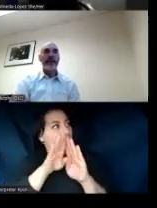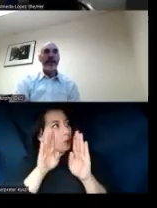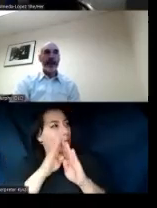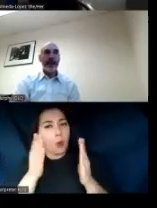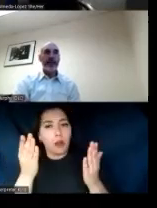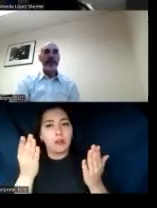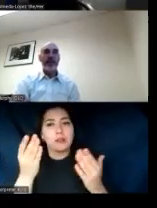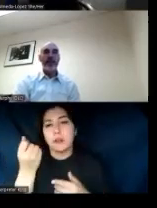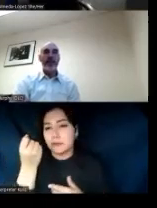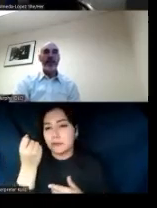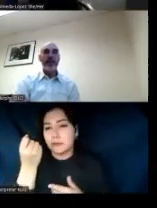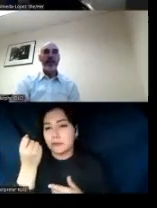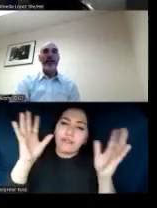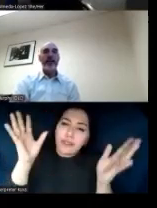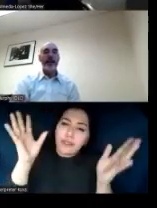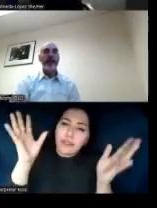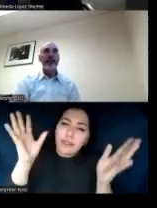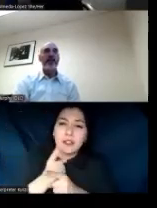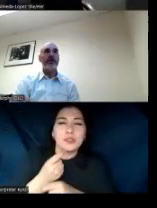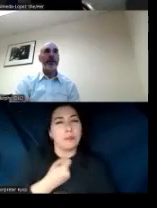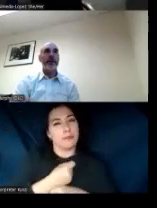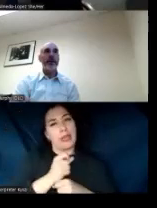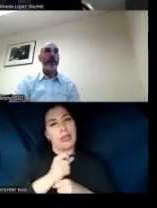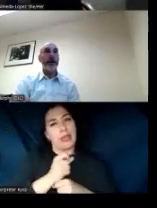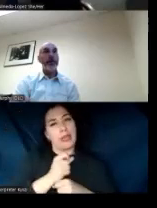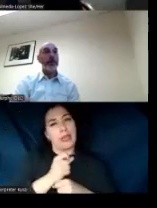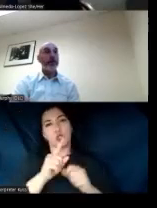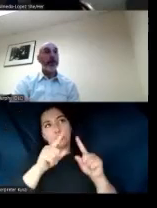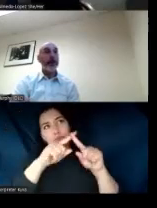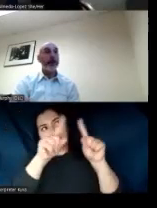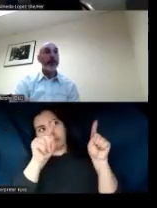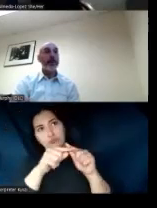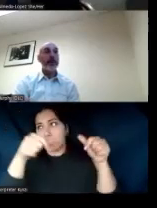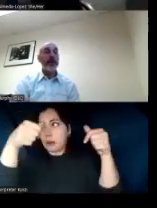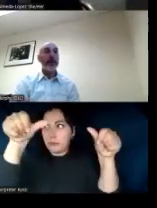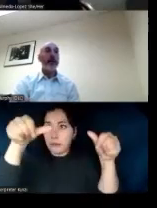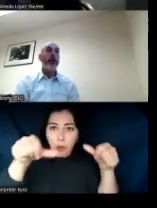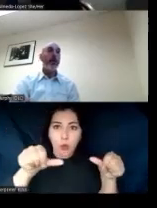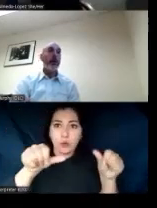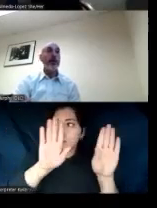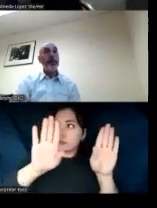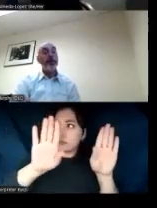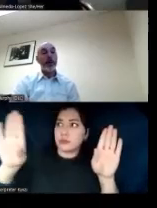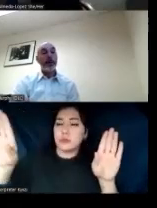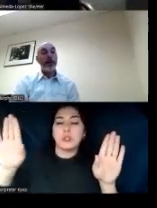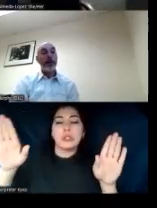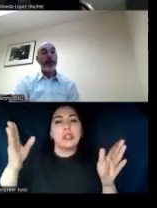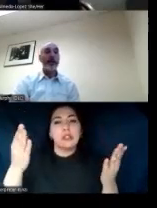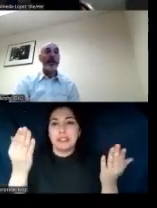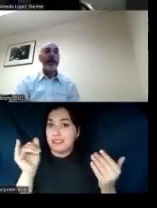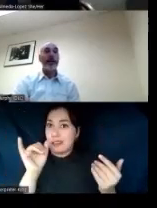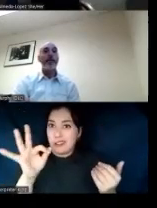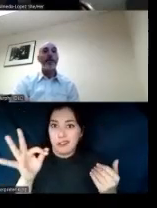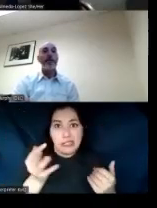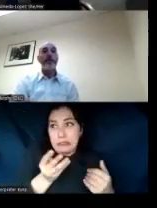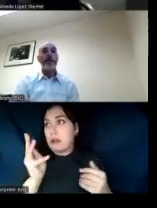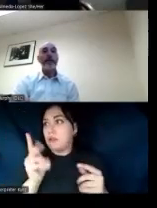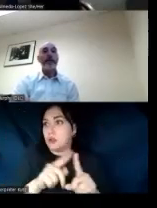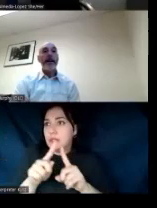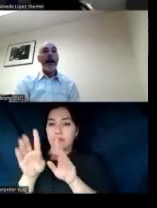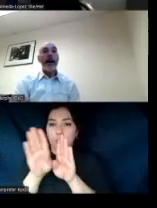like signage are important, especially where there might be multiple entrances and one might be more accessible than the other.